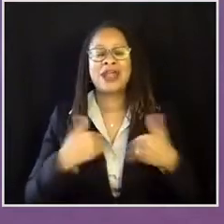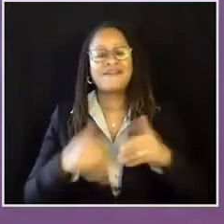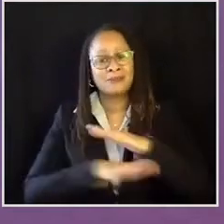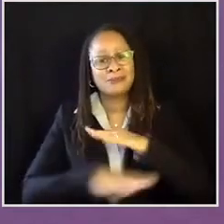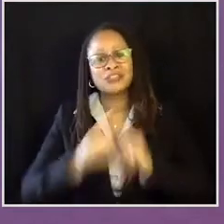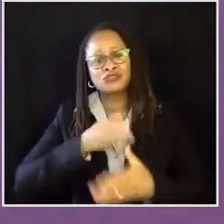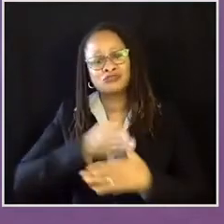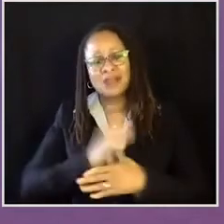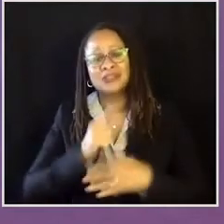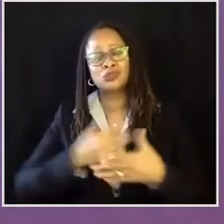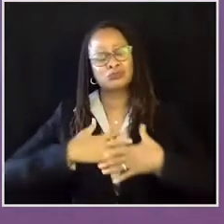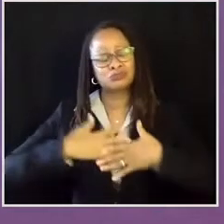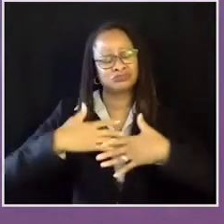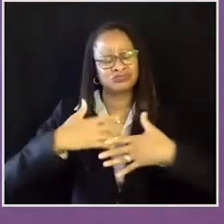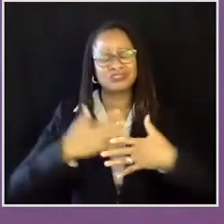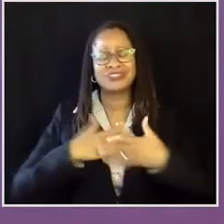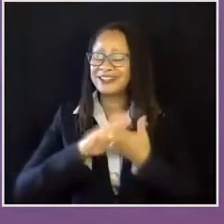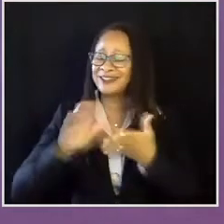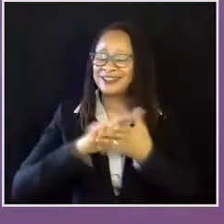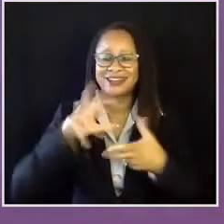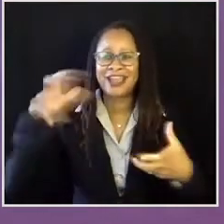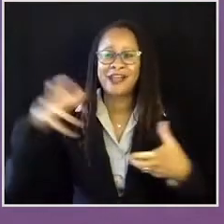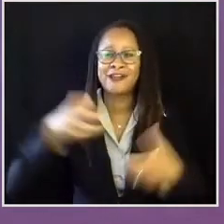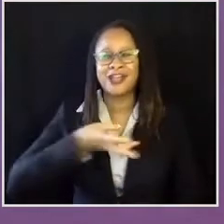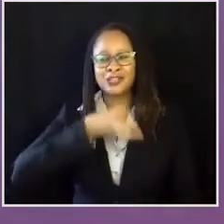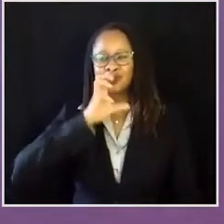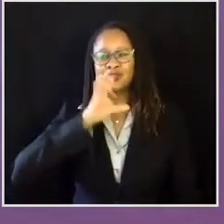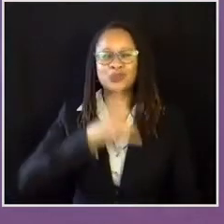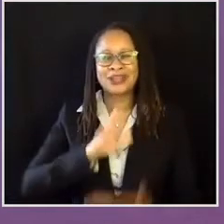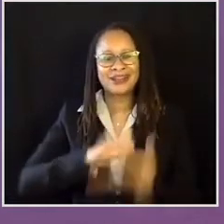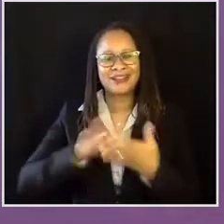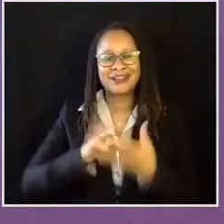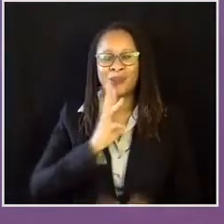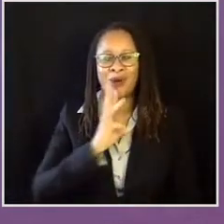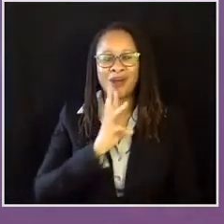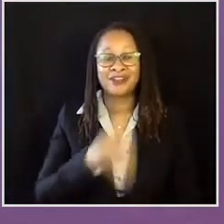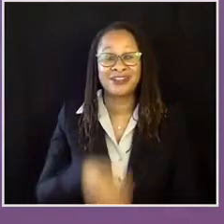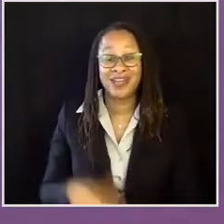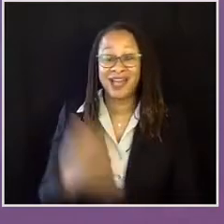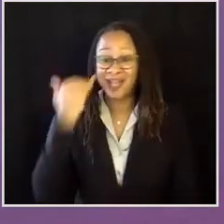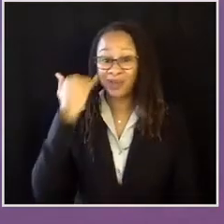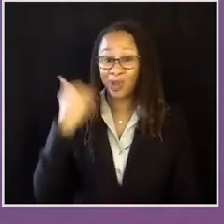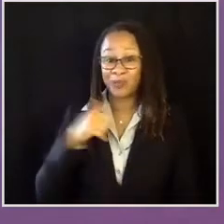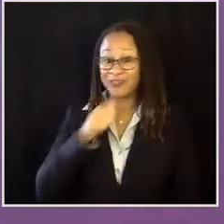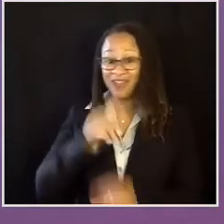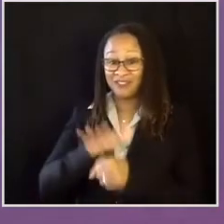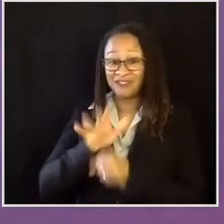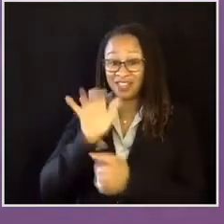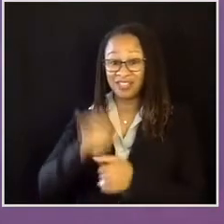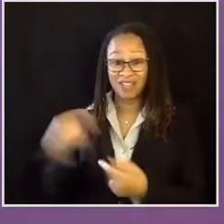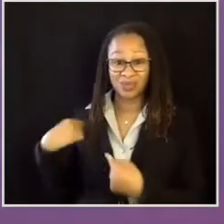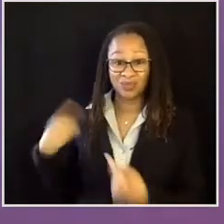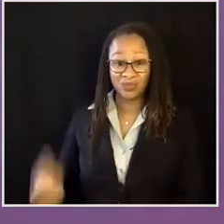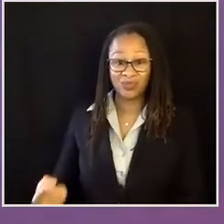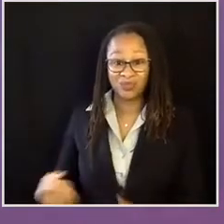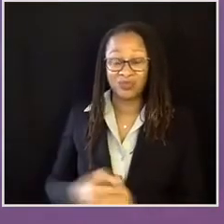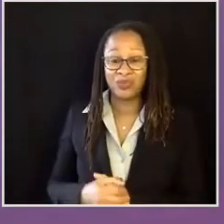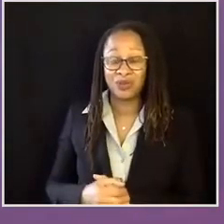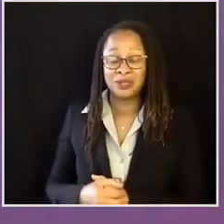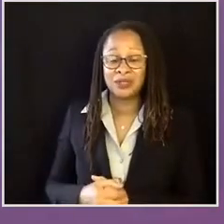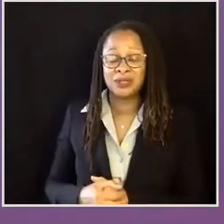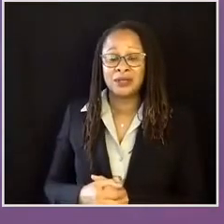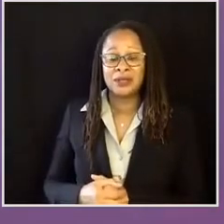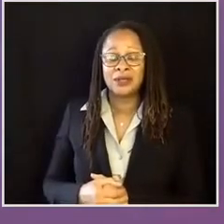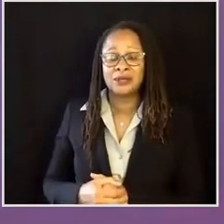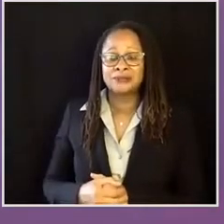clean air and drink clean water. I know that we haven't fulfilled that right yet. That's true of the